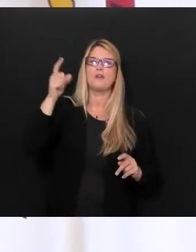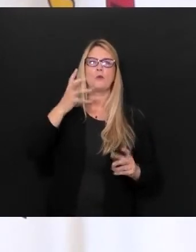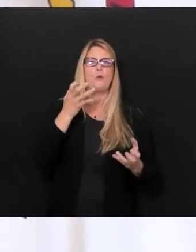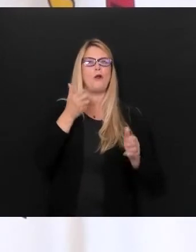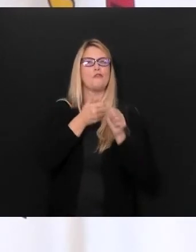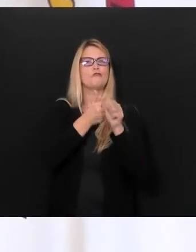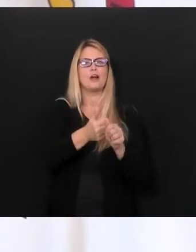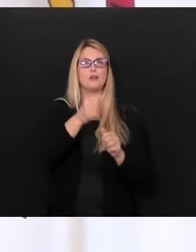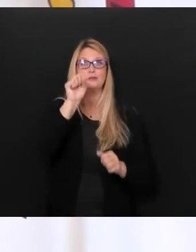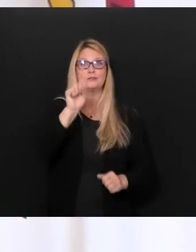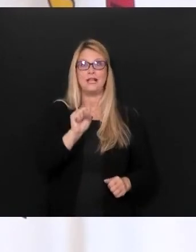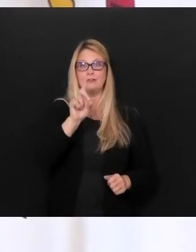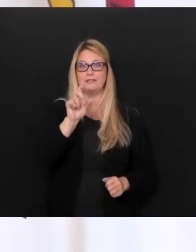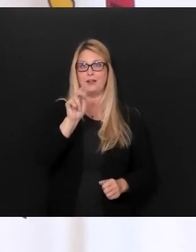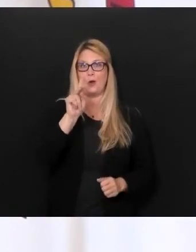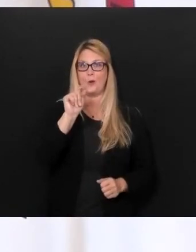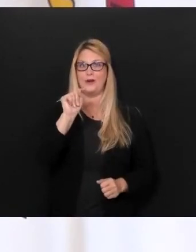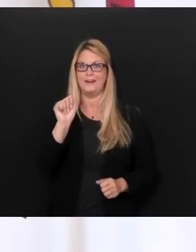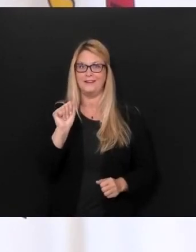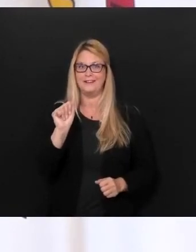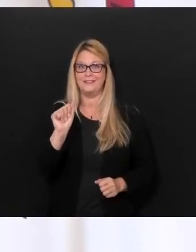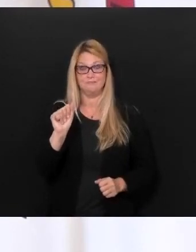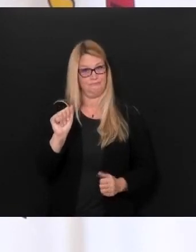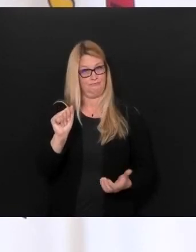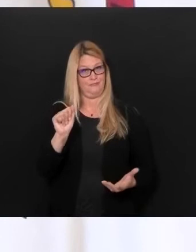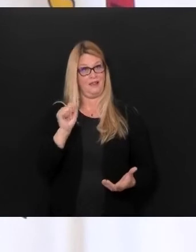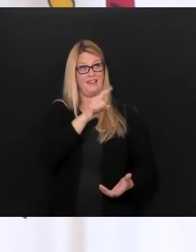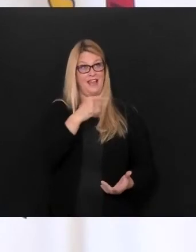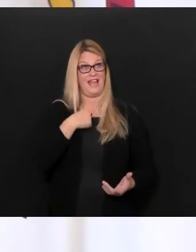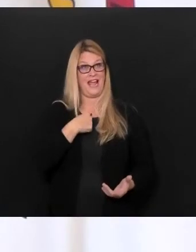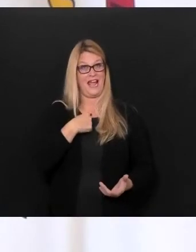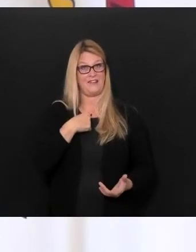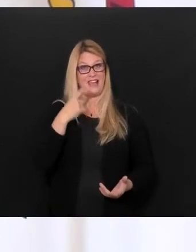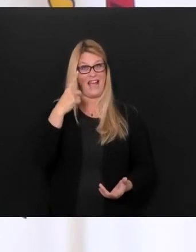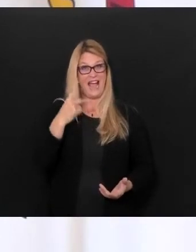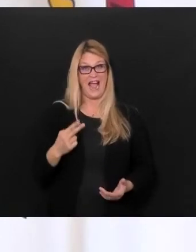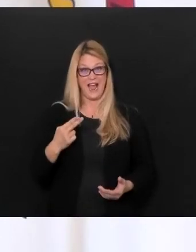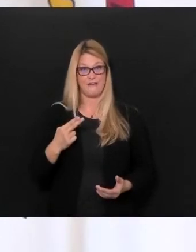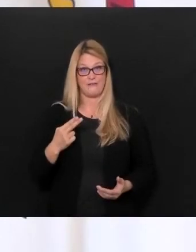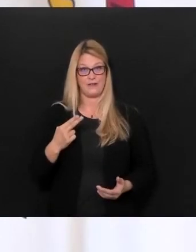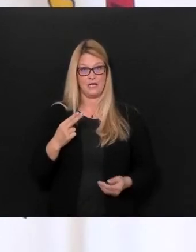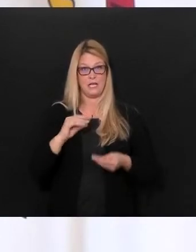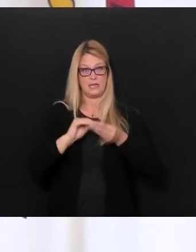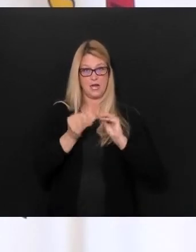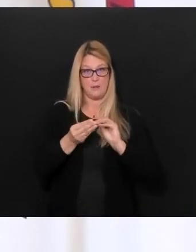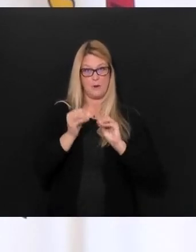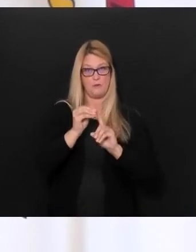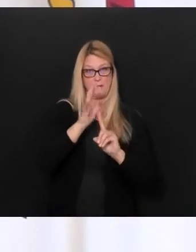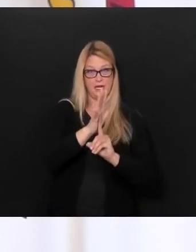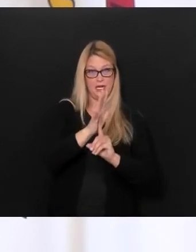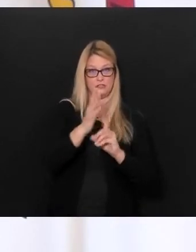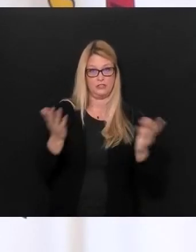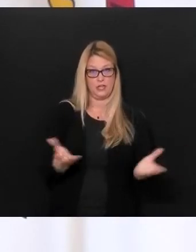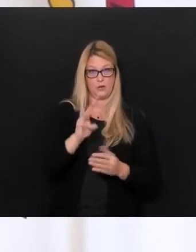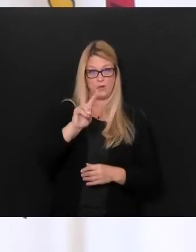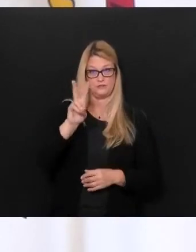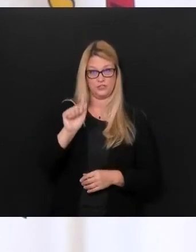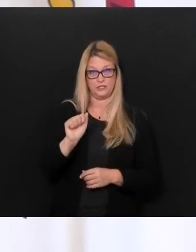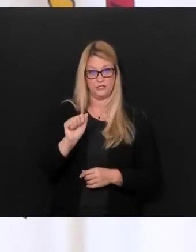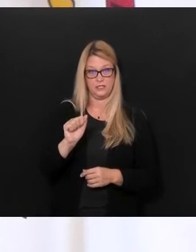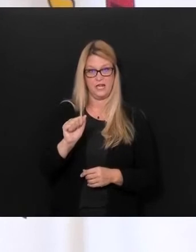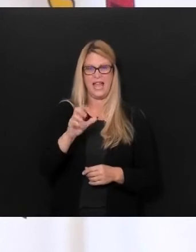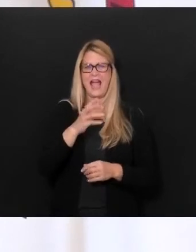Dakota. Well, South Dakota has half the number of people that West Virginia has. Half. And they're